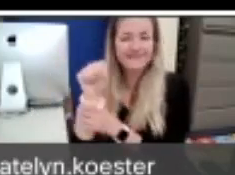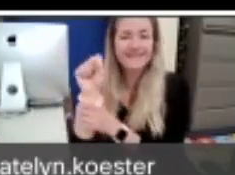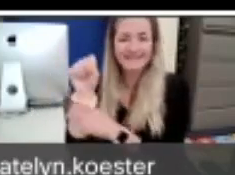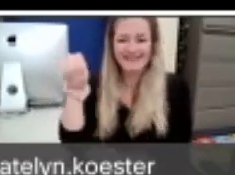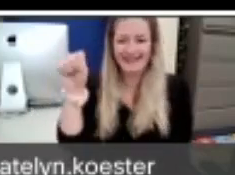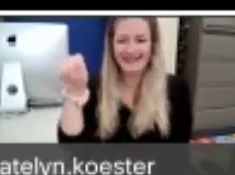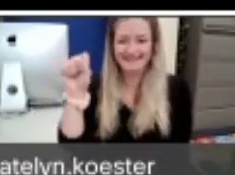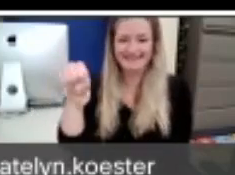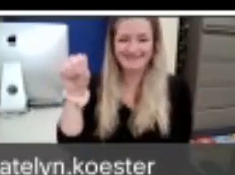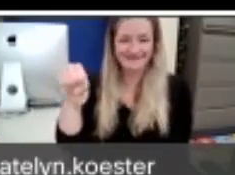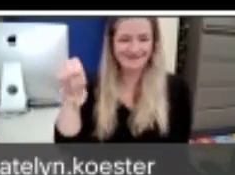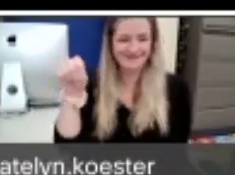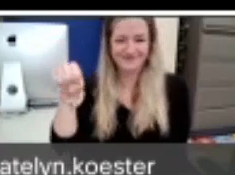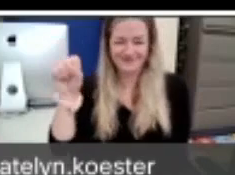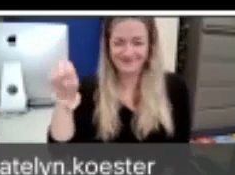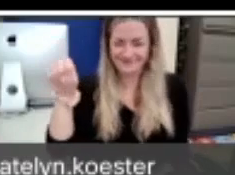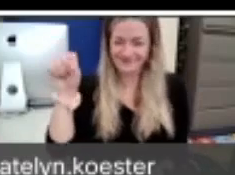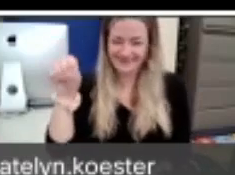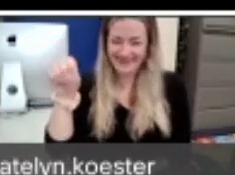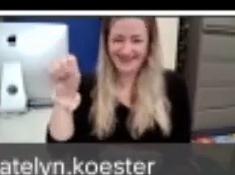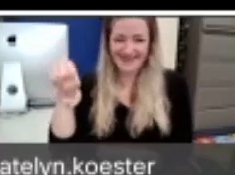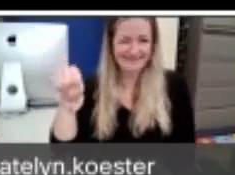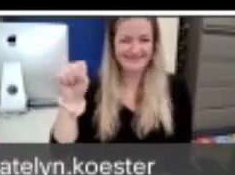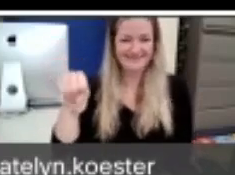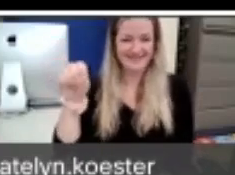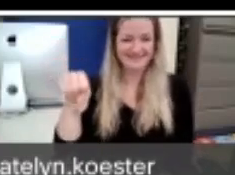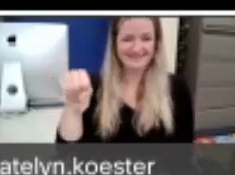it nods. It's like a head nod with your hand. Yes.